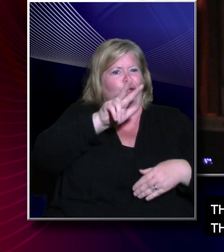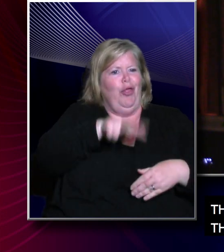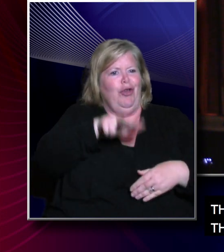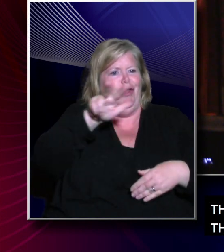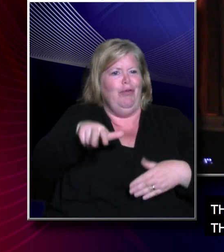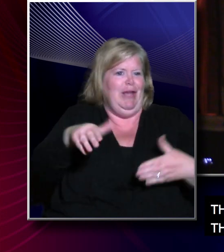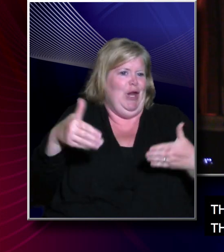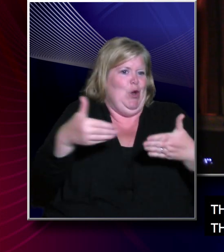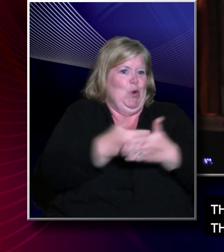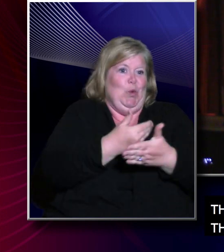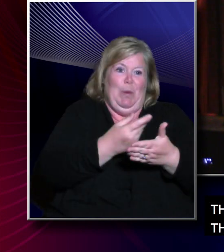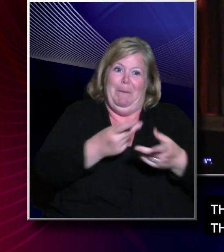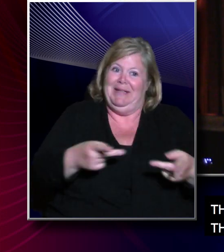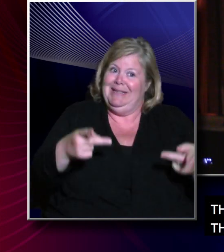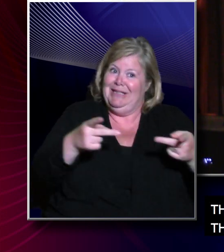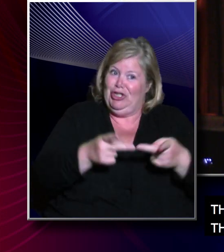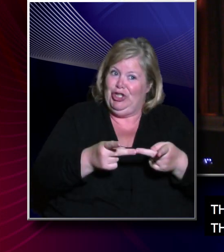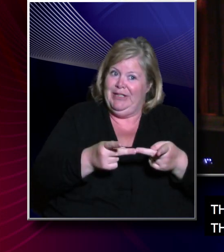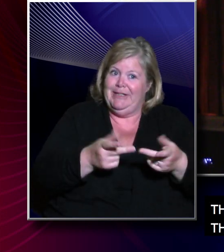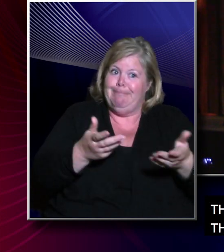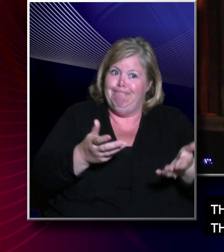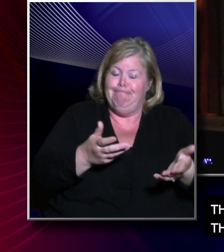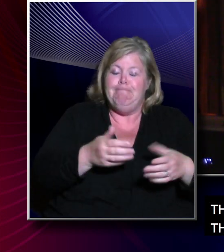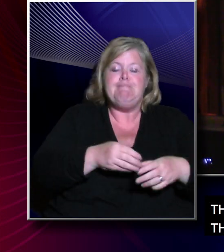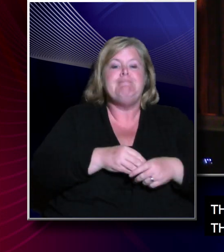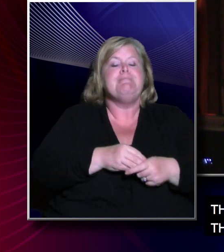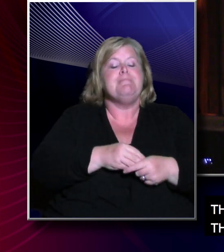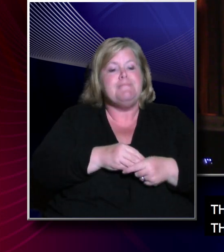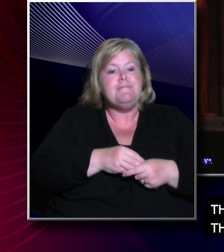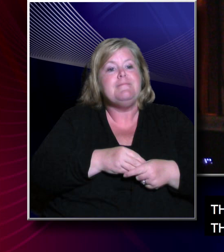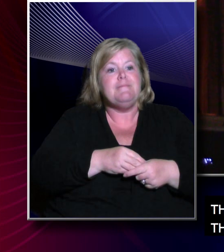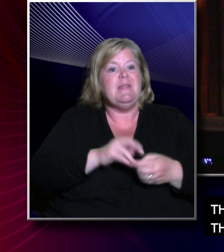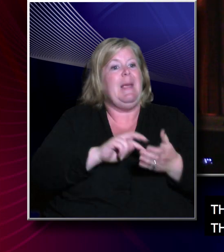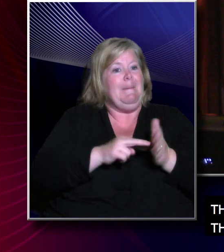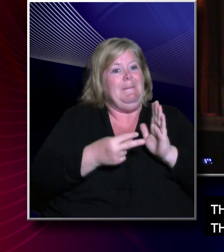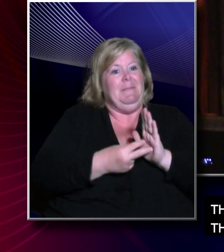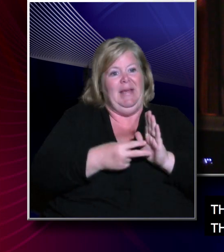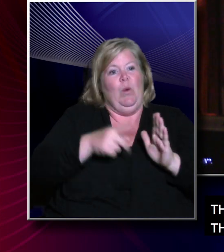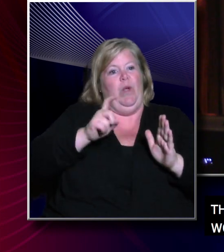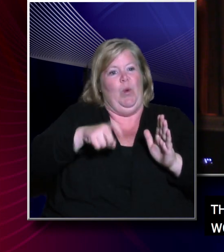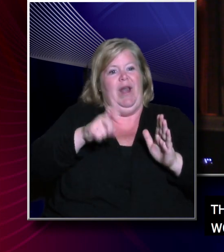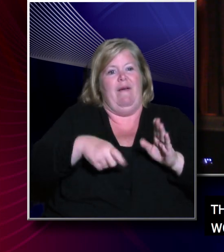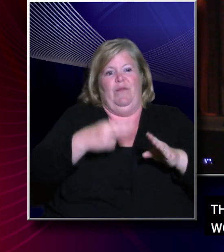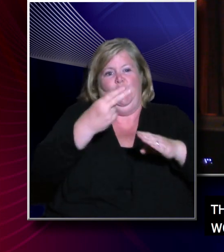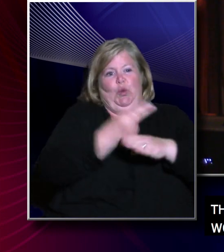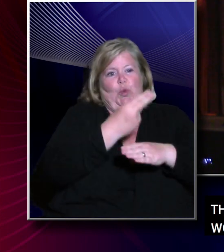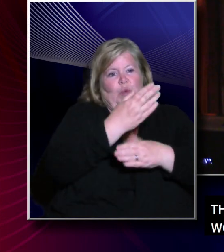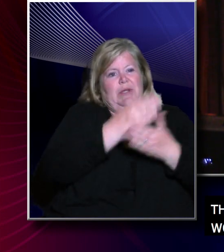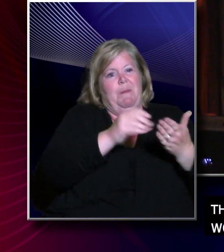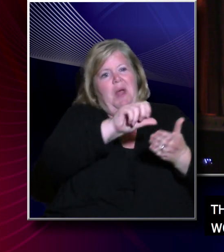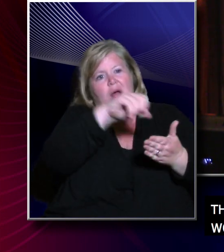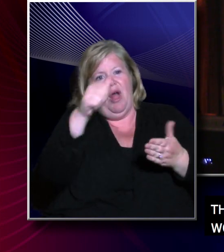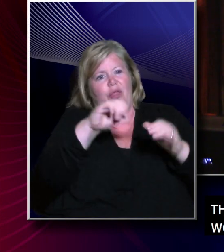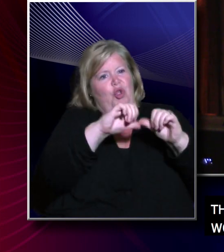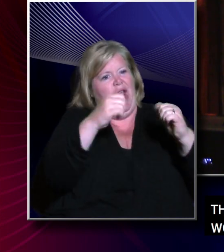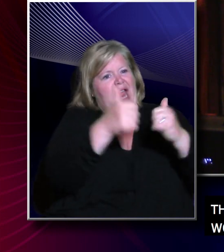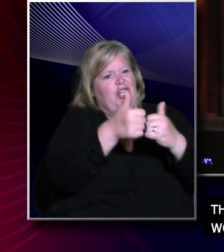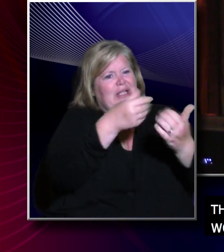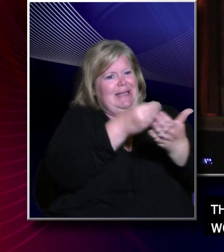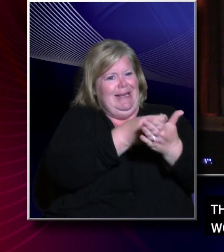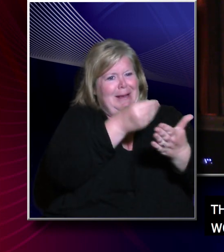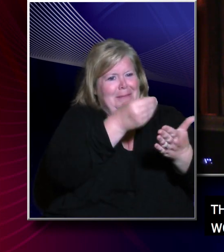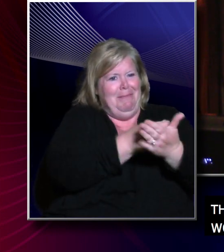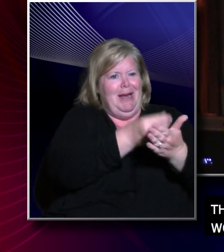positions. So we would have to use some other agency funds to